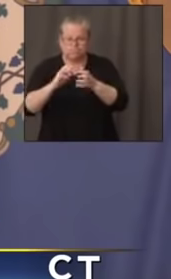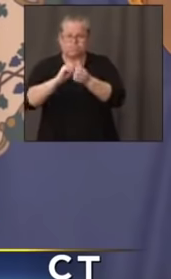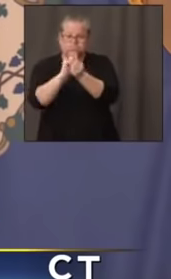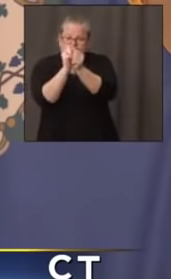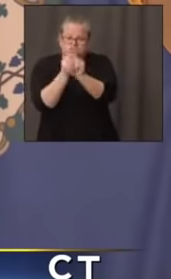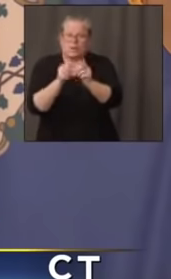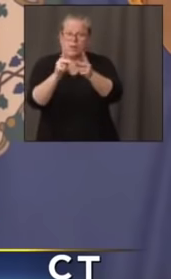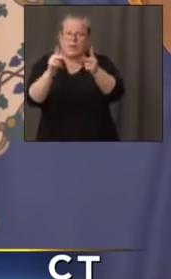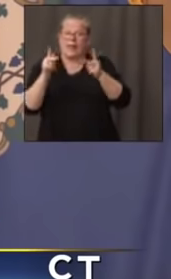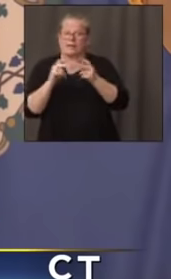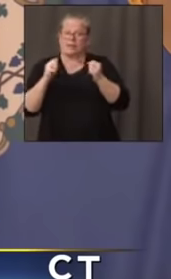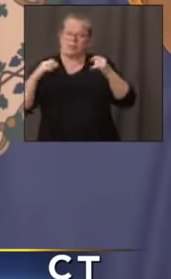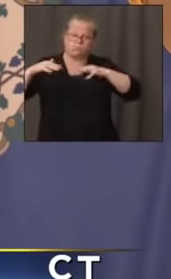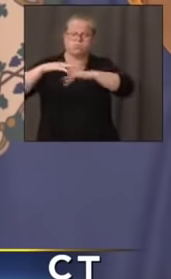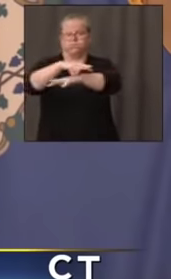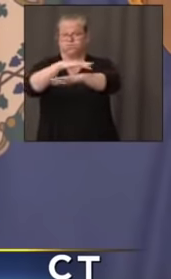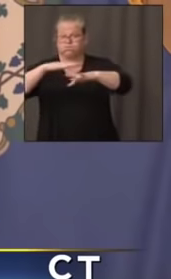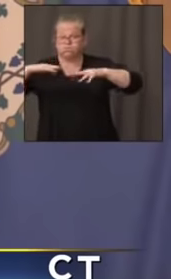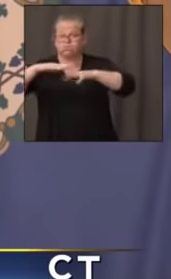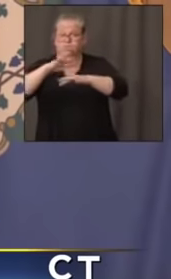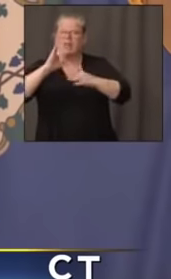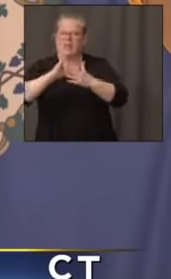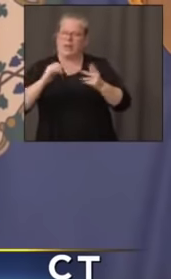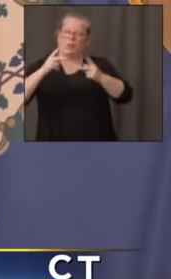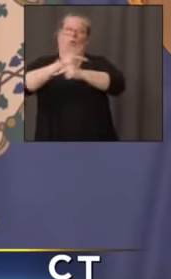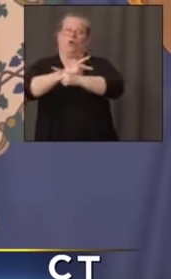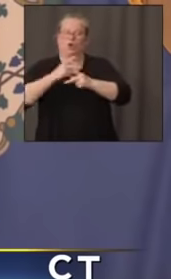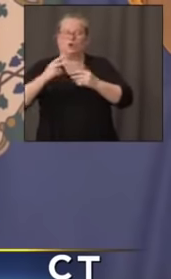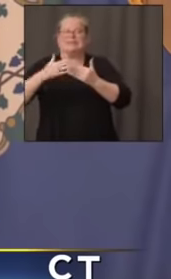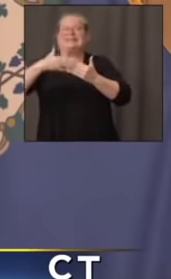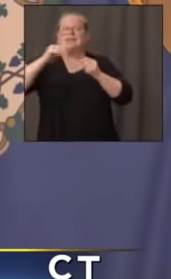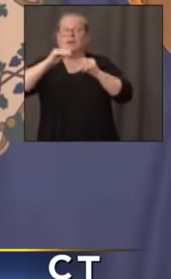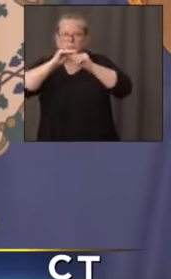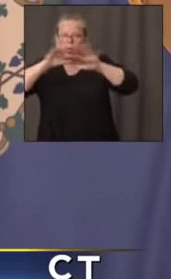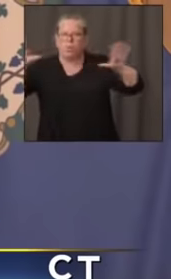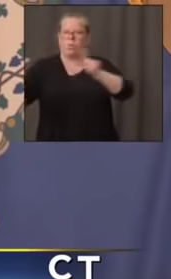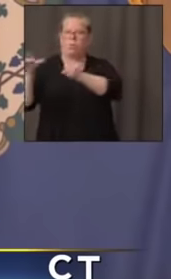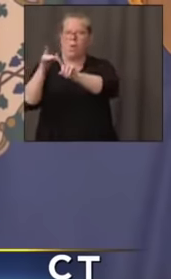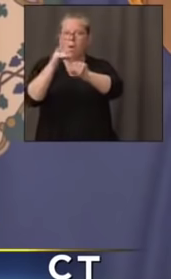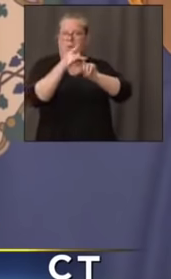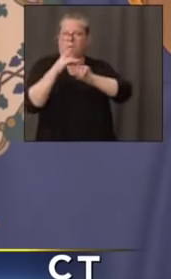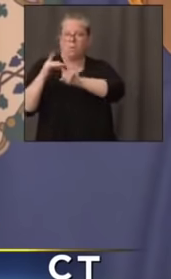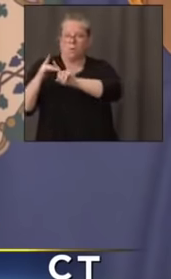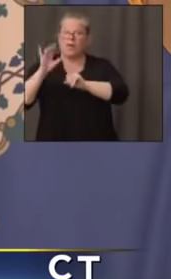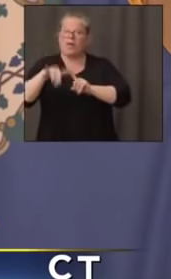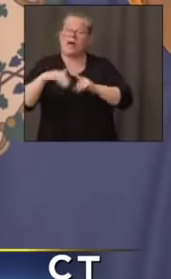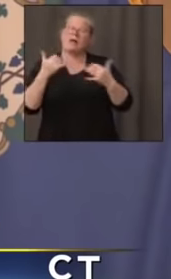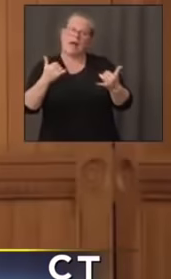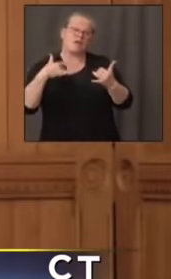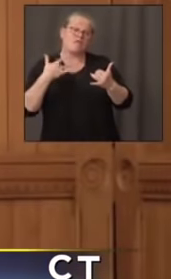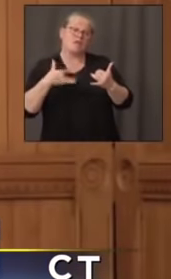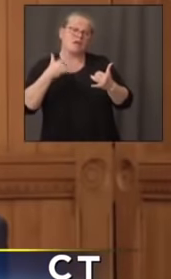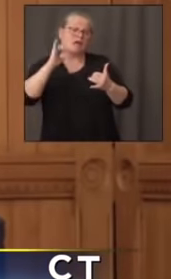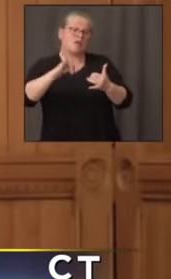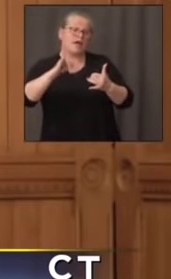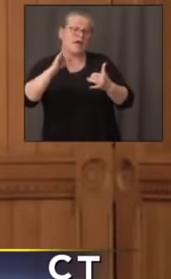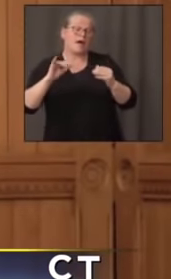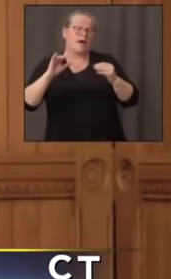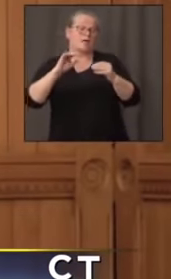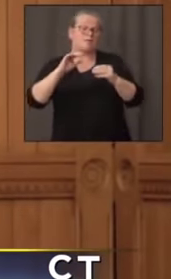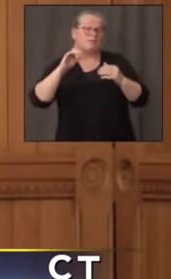place stricter filtration requirements before they can open? Want to try that one, Josh? Yeah, as the governor